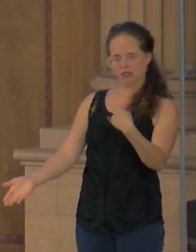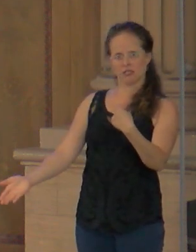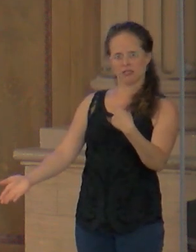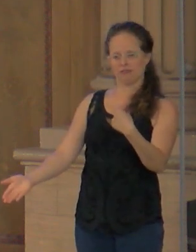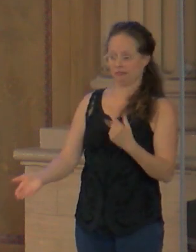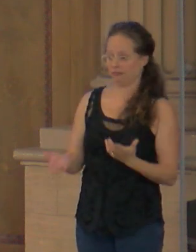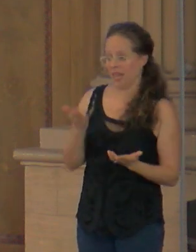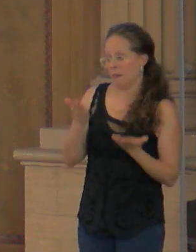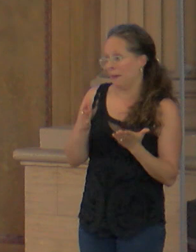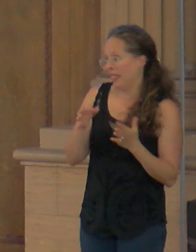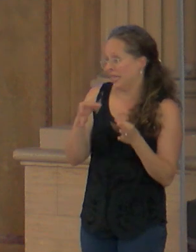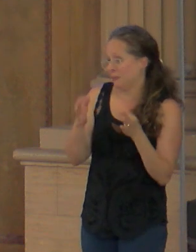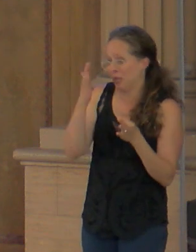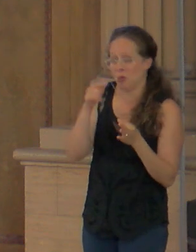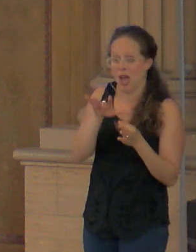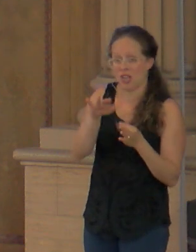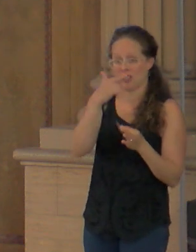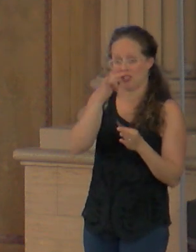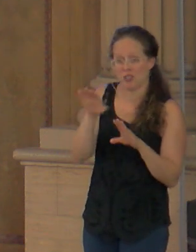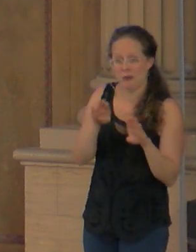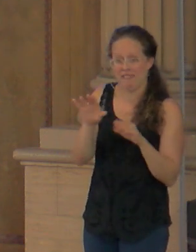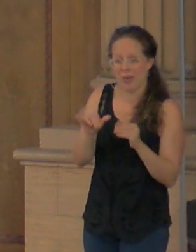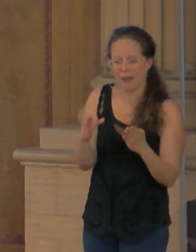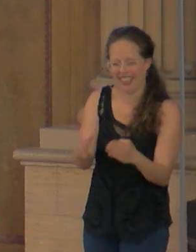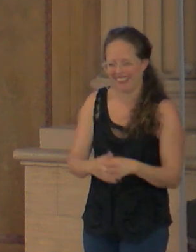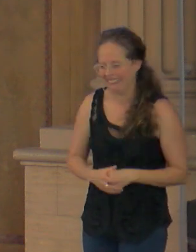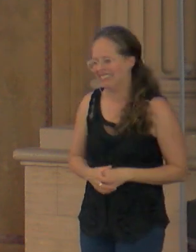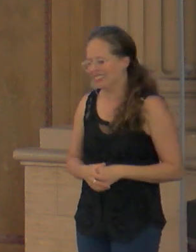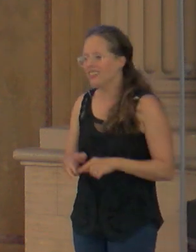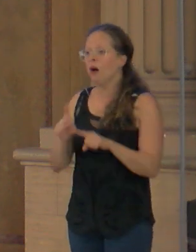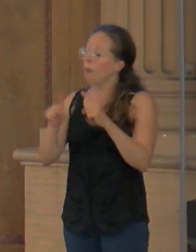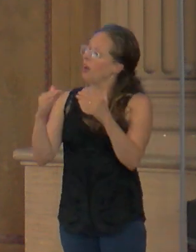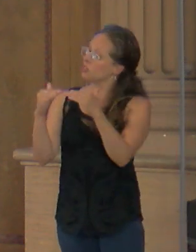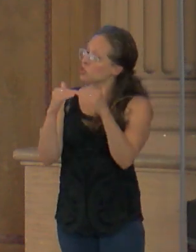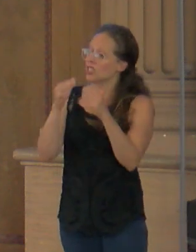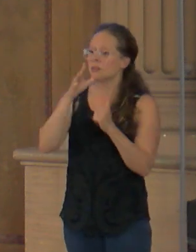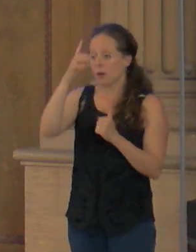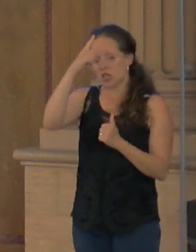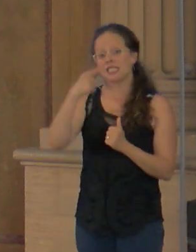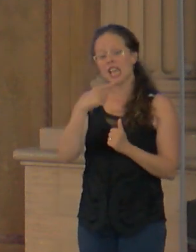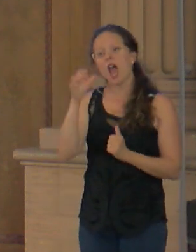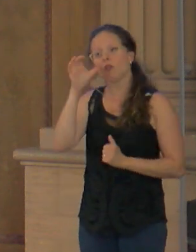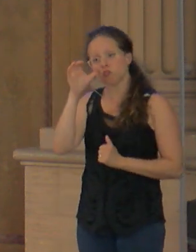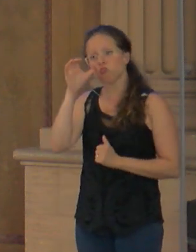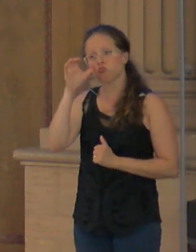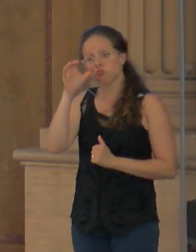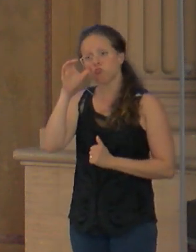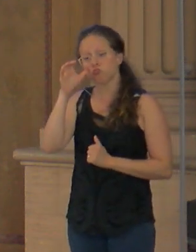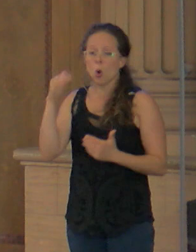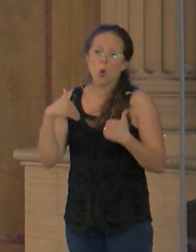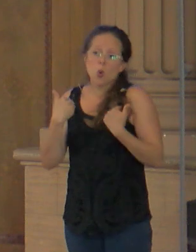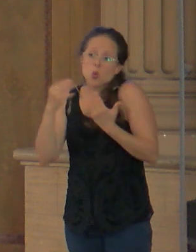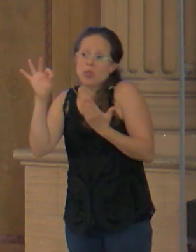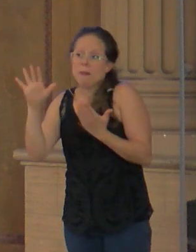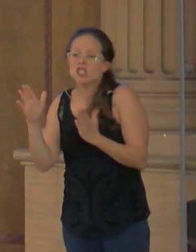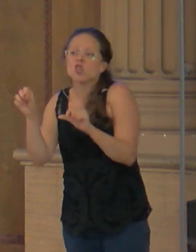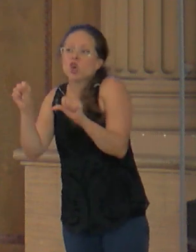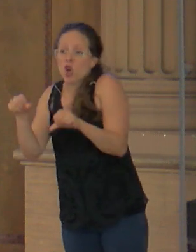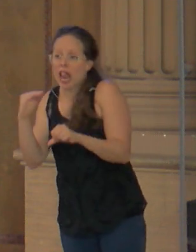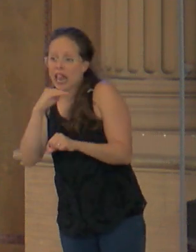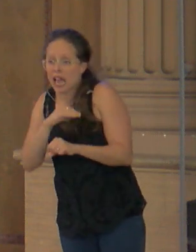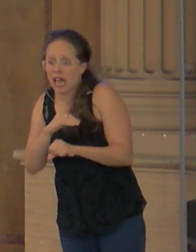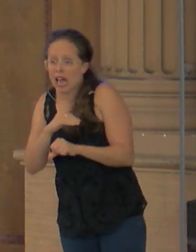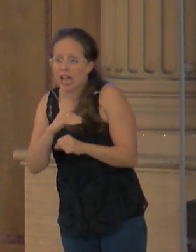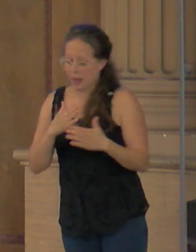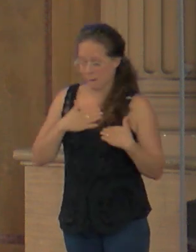that way. Where a just parent would say, okay, I'm hearing this report, and yeah, a youth pastor could lie. And yeah, my kid